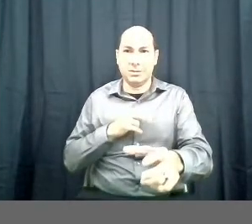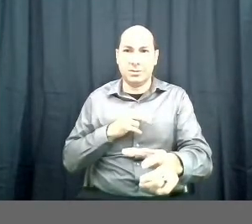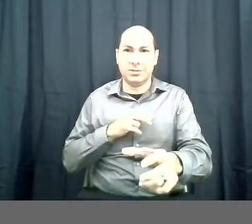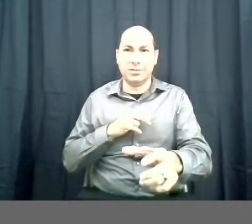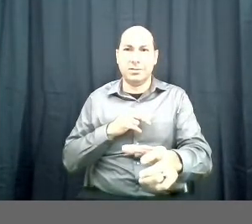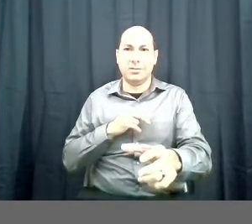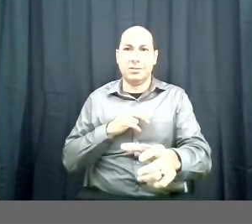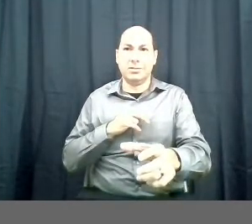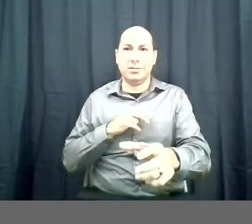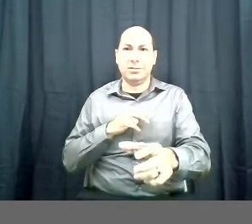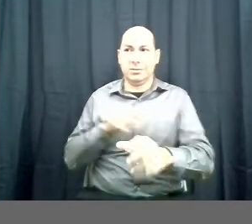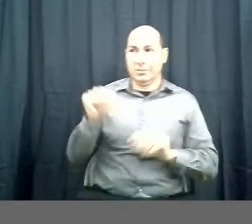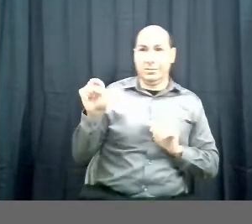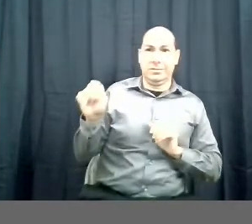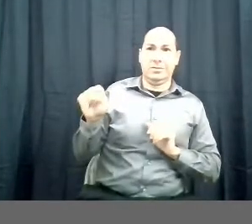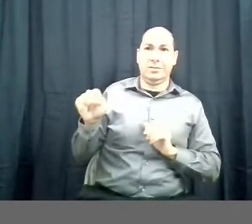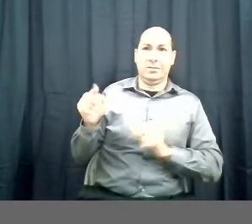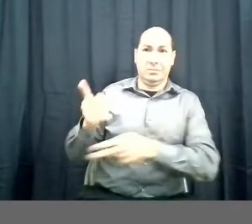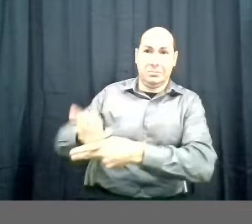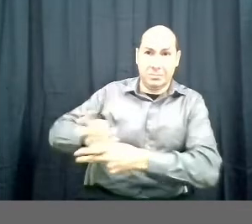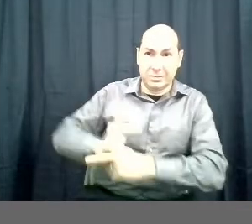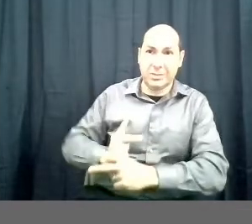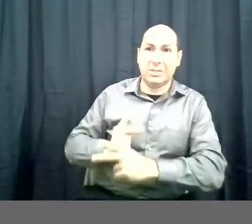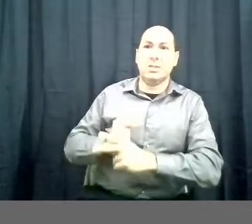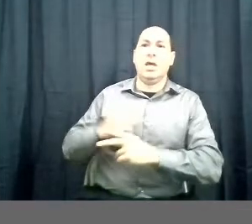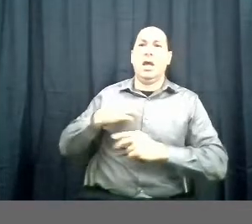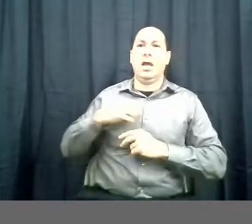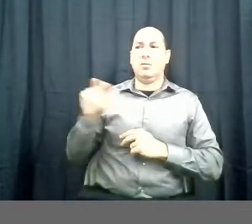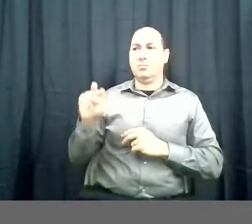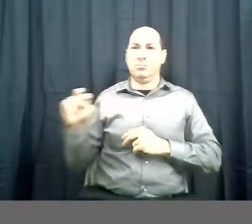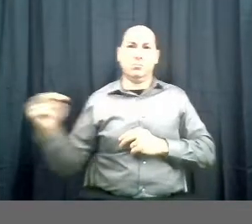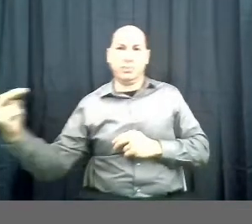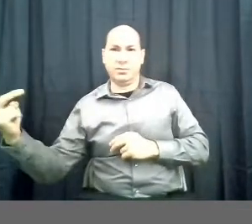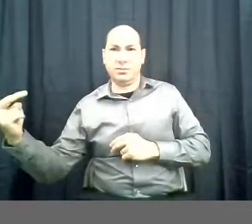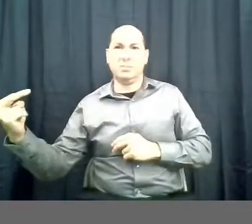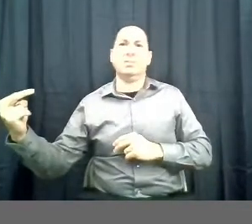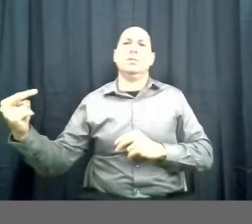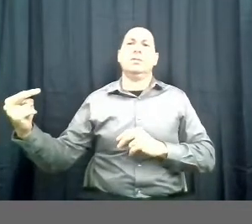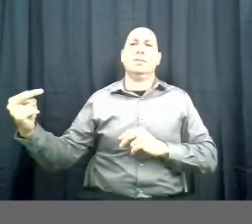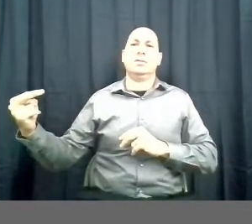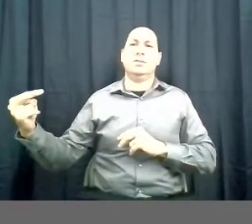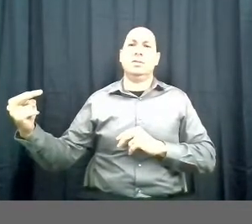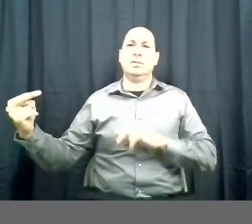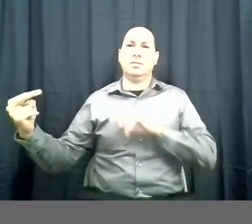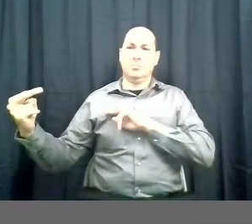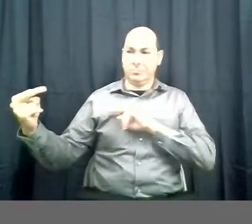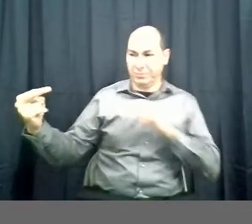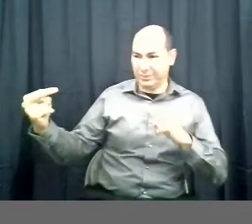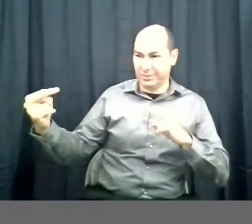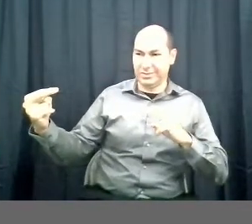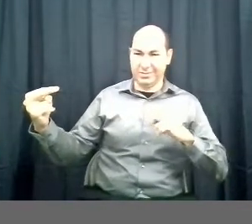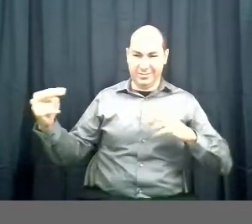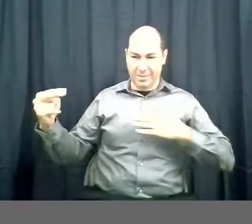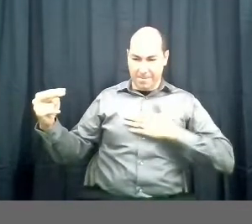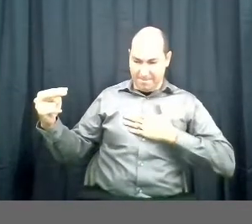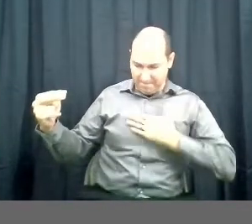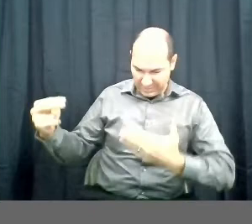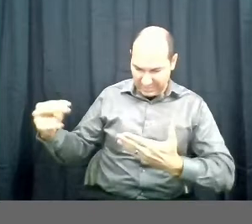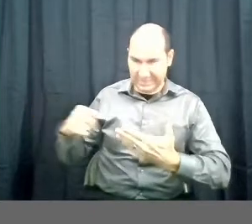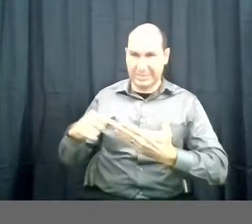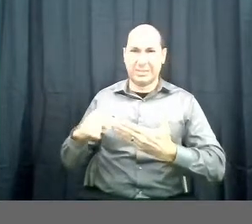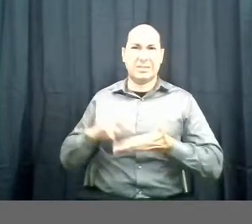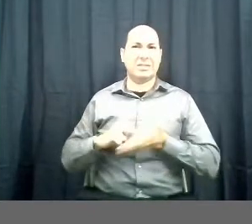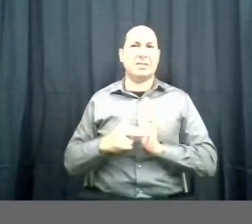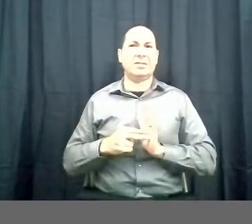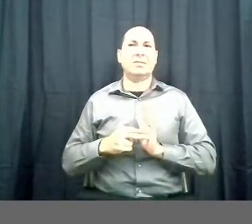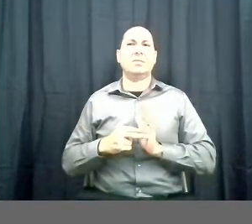the creditors, the stakeholders, would have a different view of good faith sometimes than the board